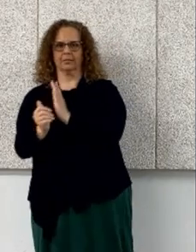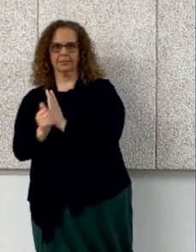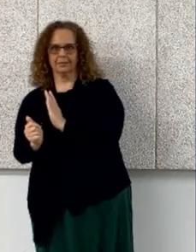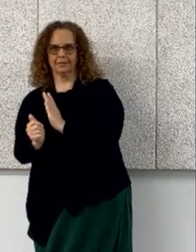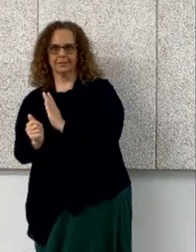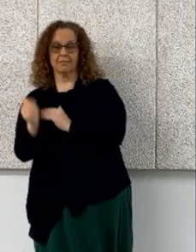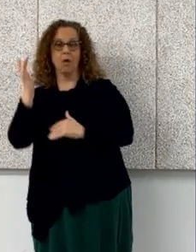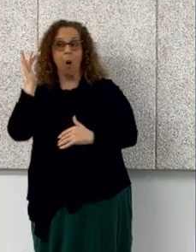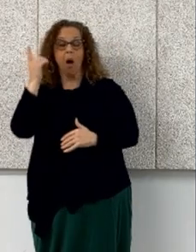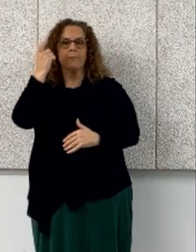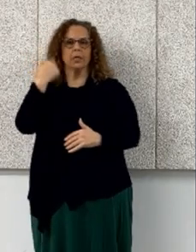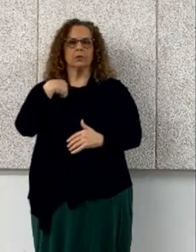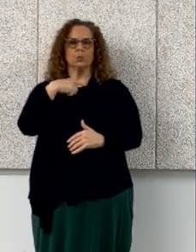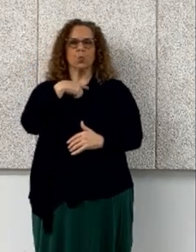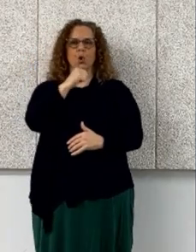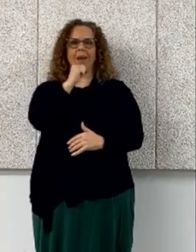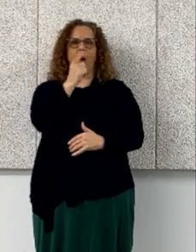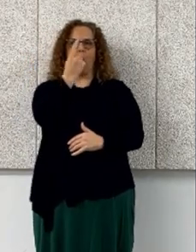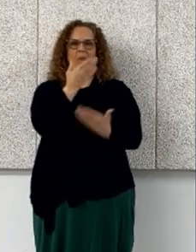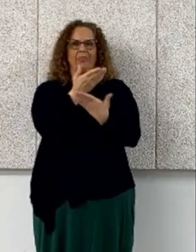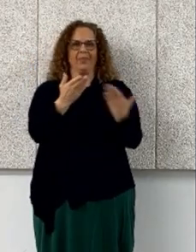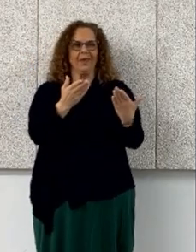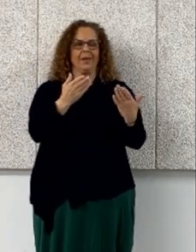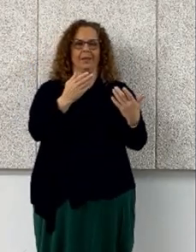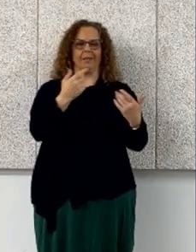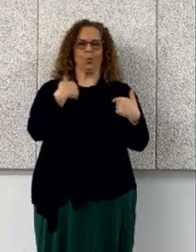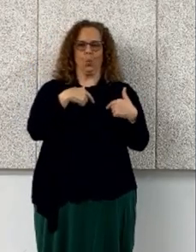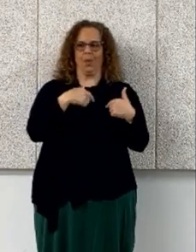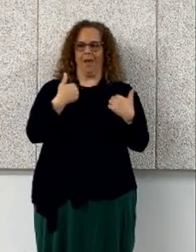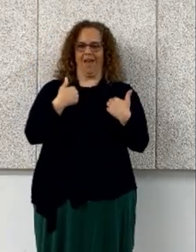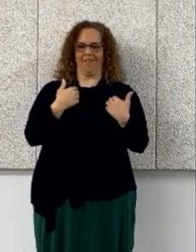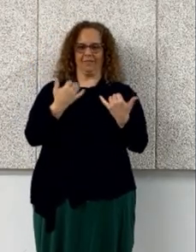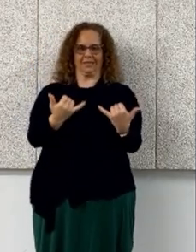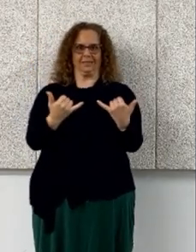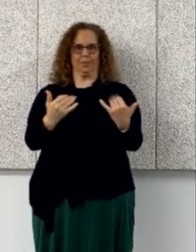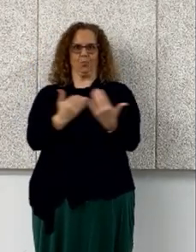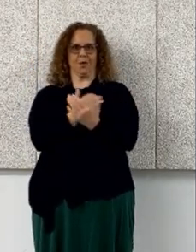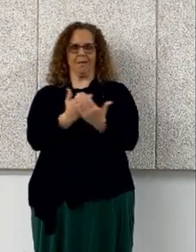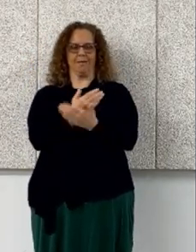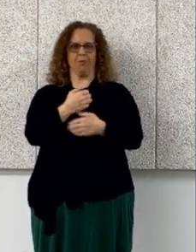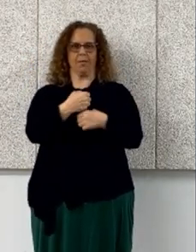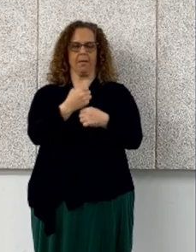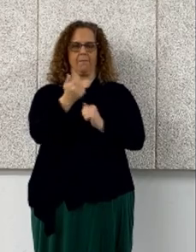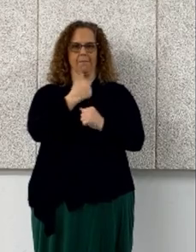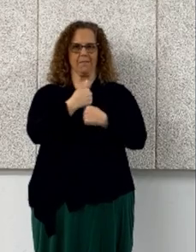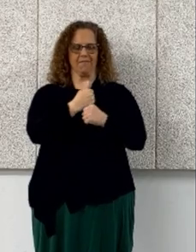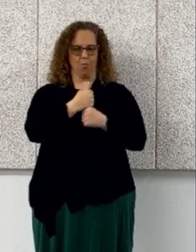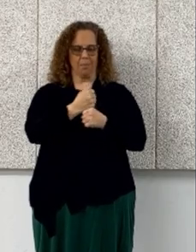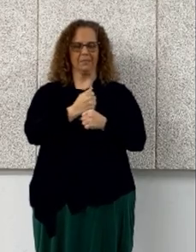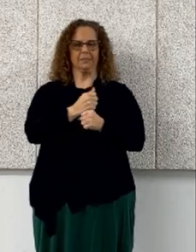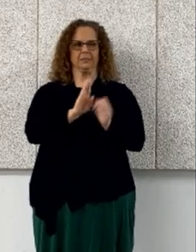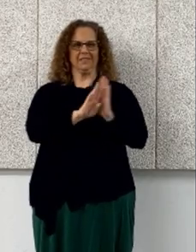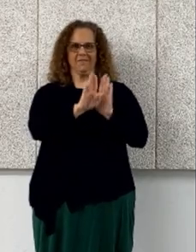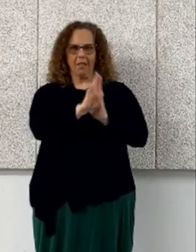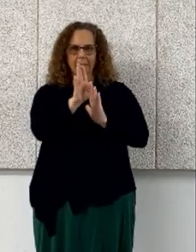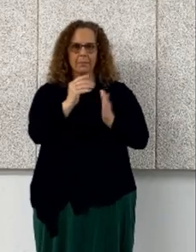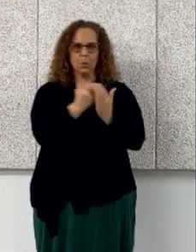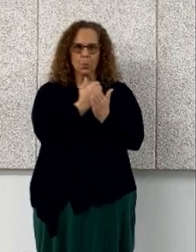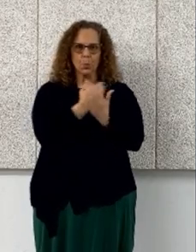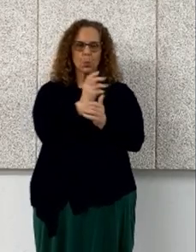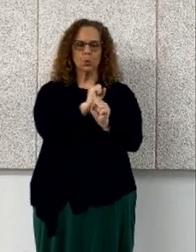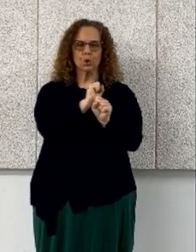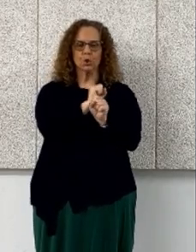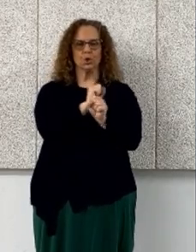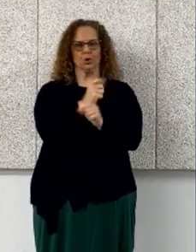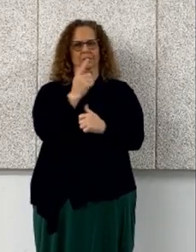we're multidisciplinary and we're contemporary performance and new work development. There's just a lot of different things that we're interested